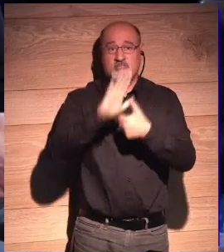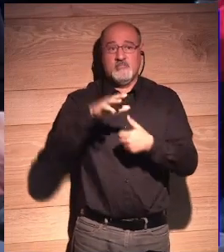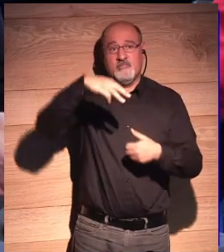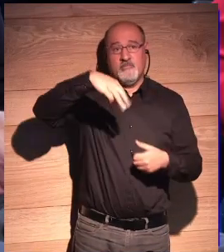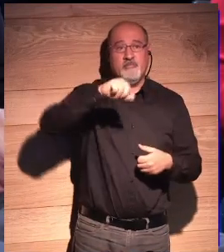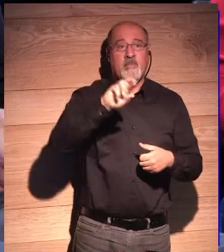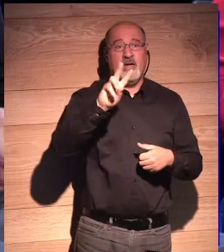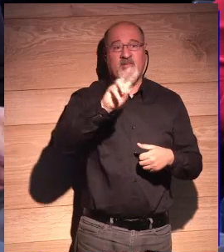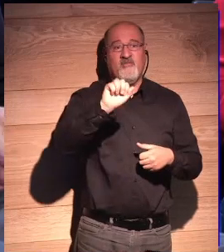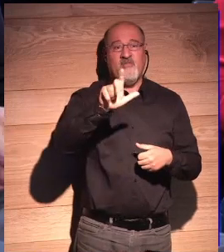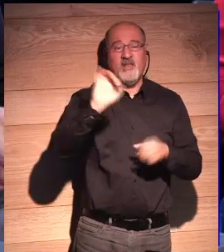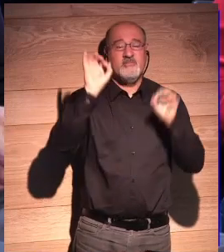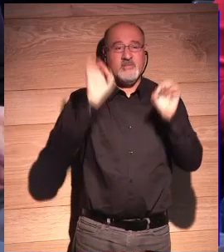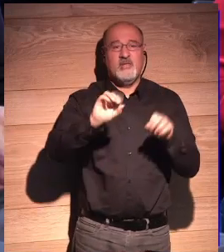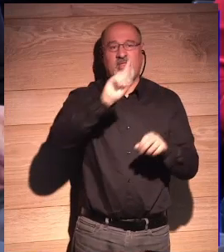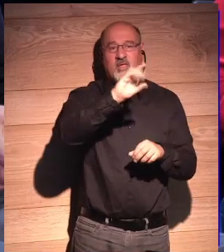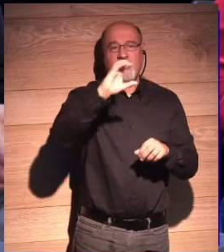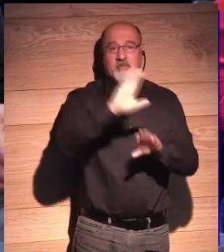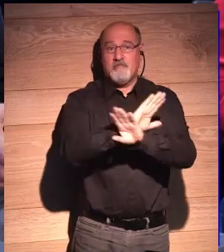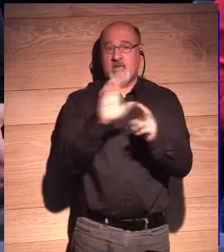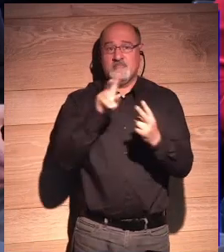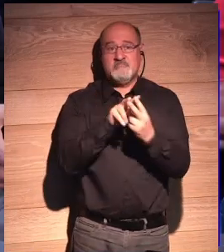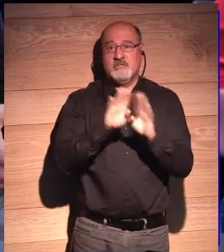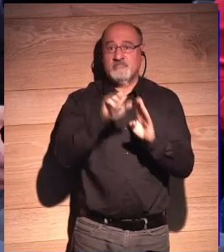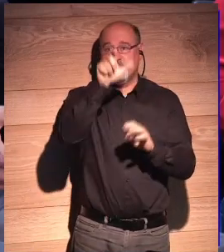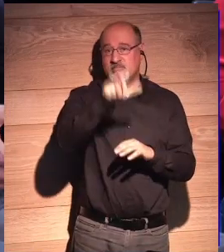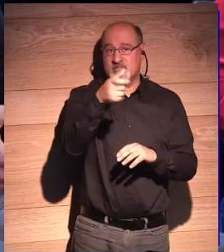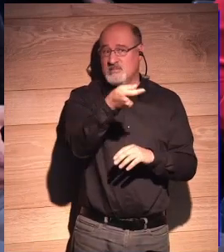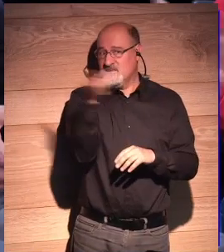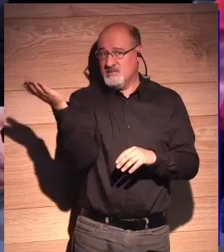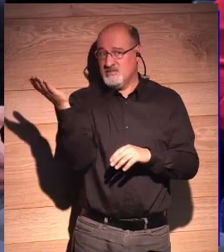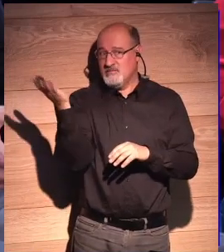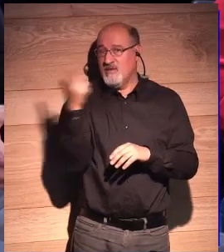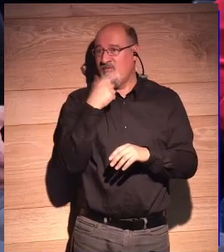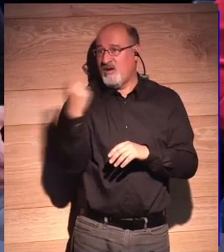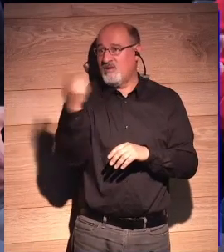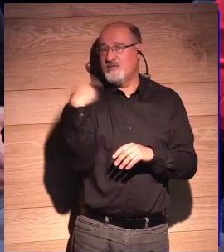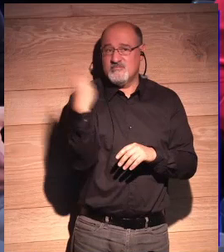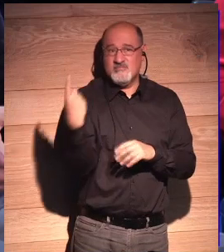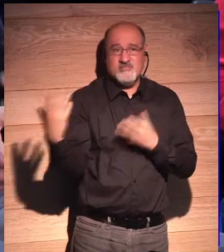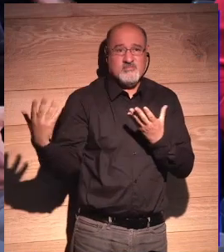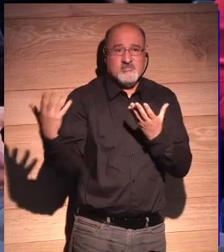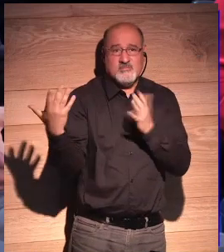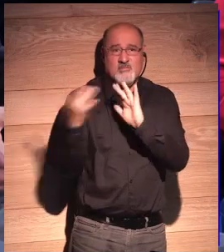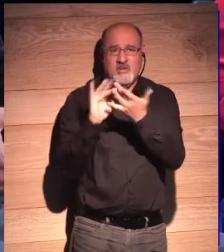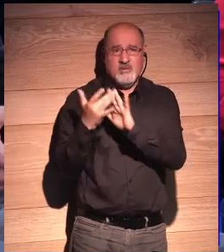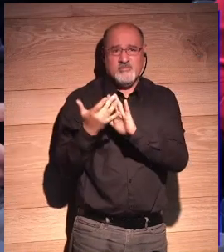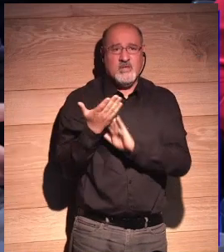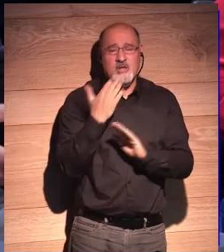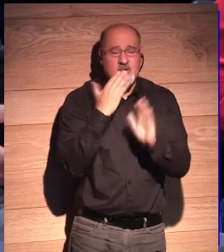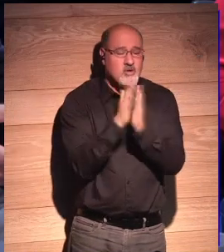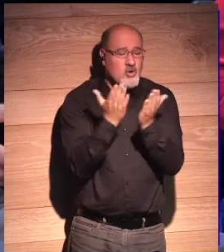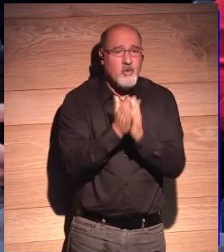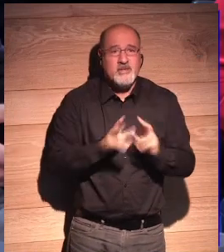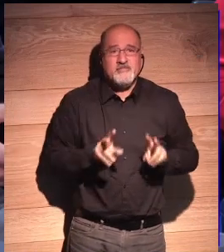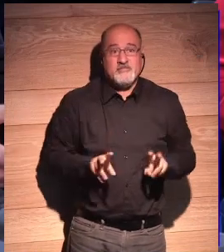was it. And we were all people who like had grown up kind of reading the undergrounds and reading old comics from the 50s